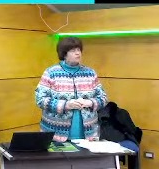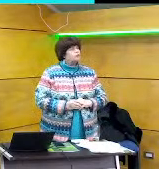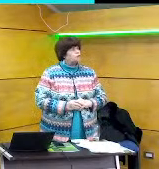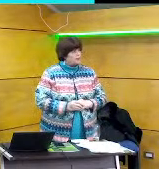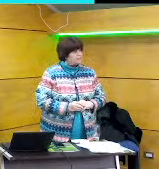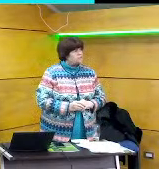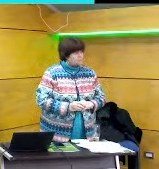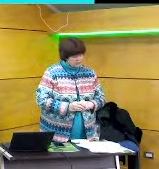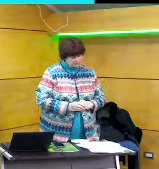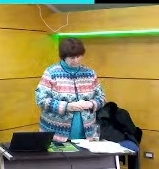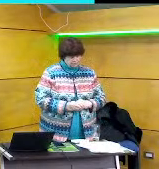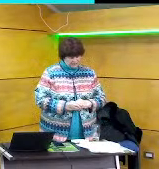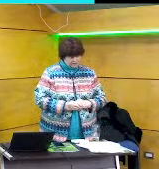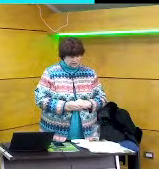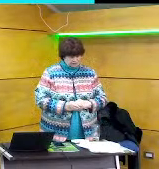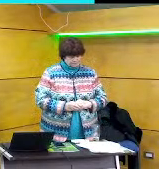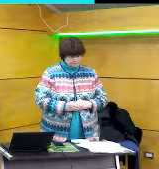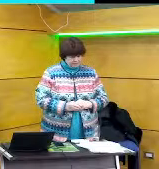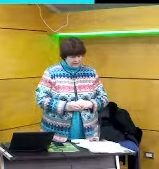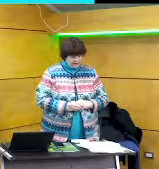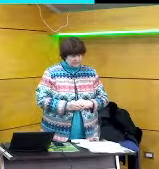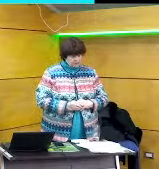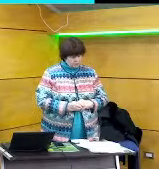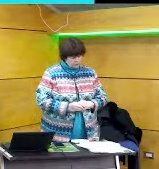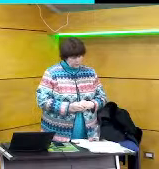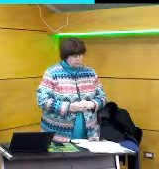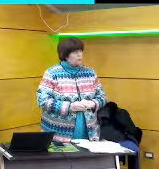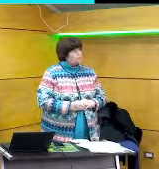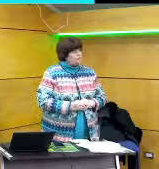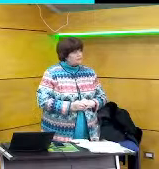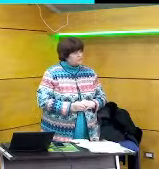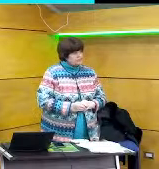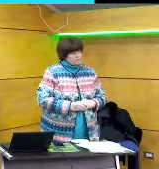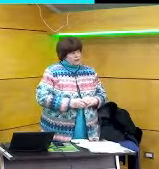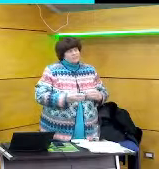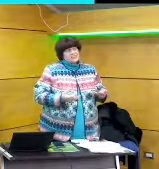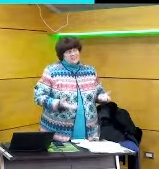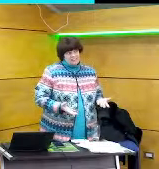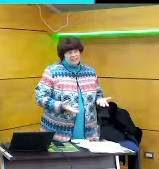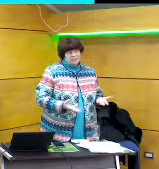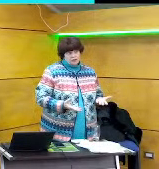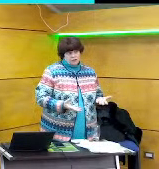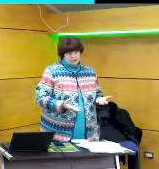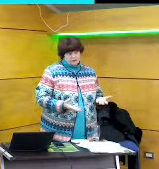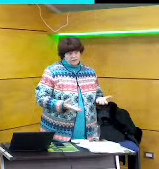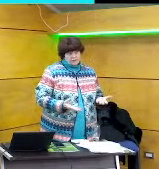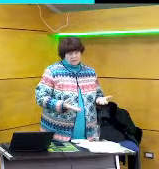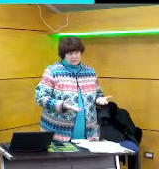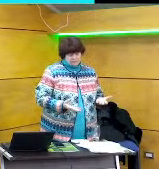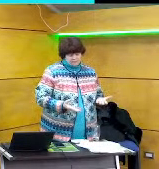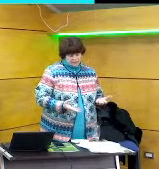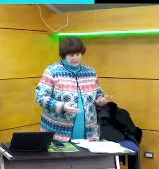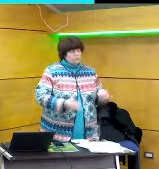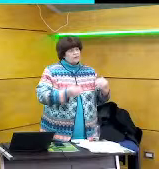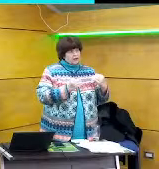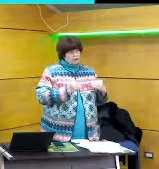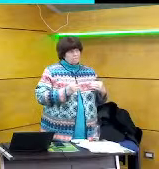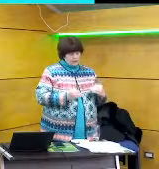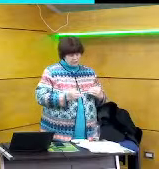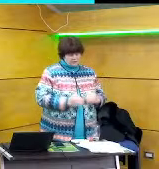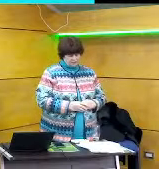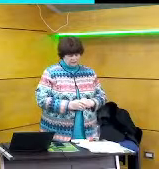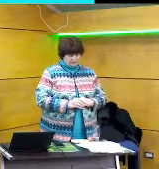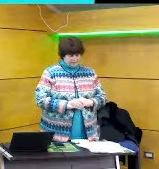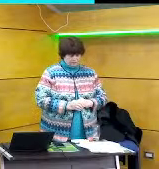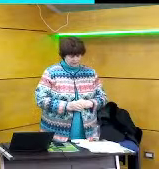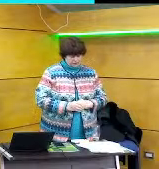in the ability to transmit information. And it's only when we reach our teenage years that with our